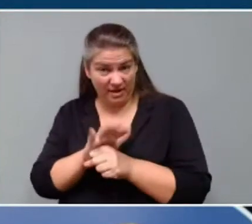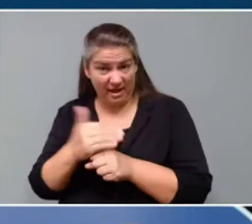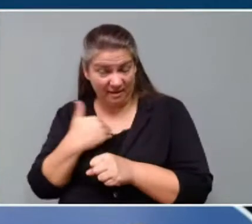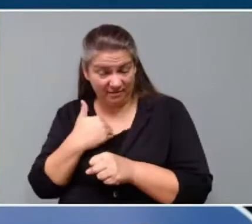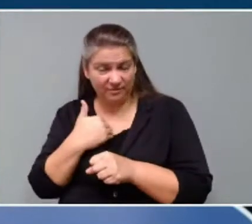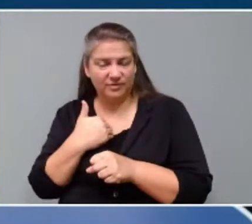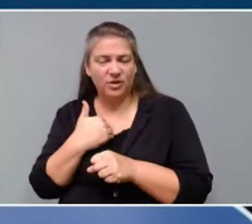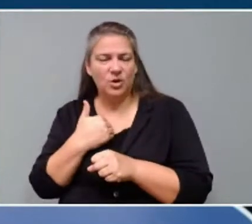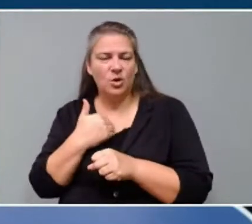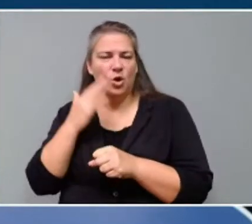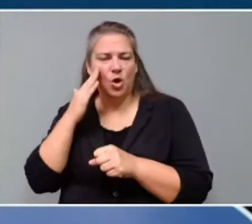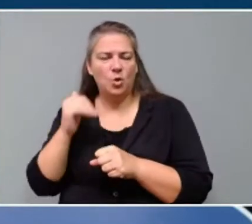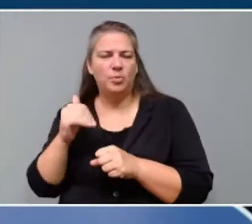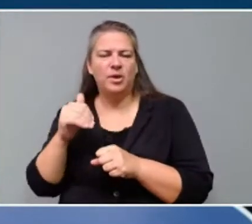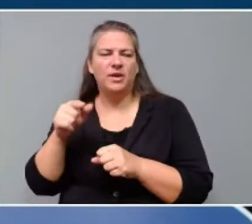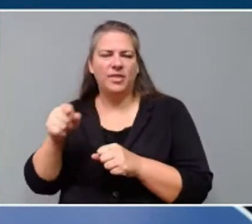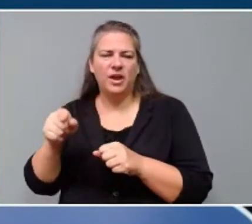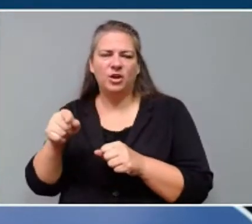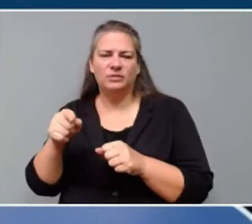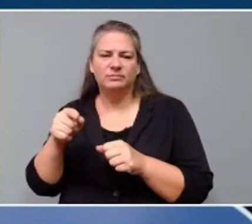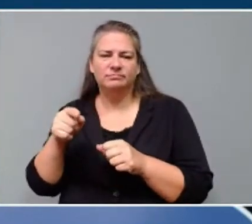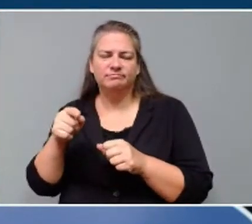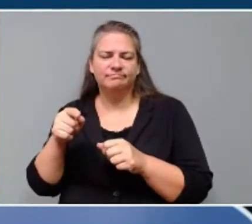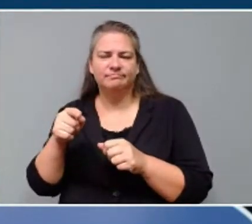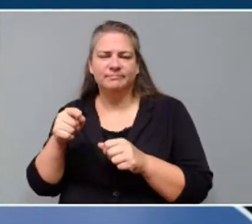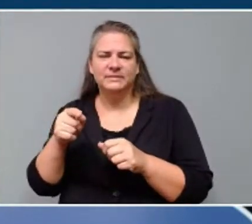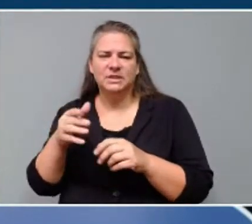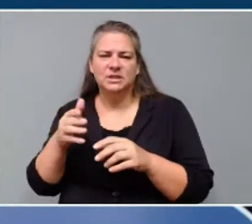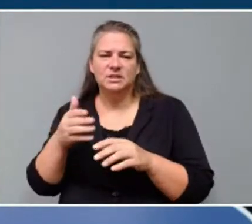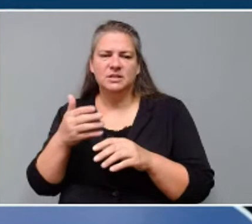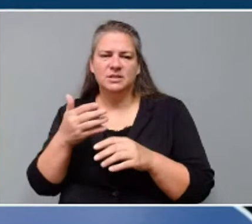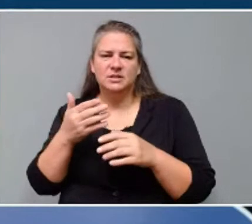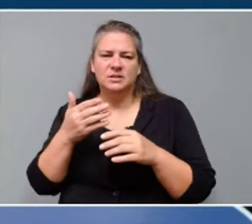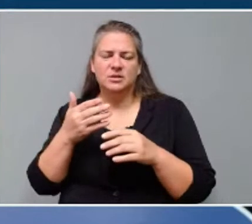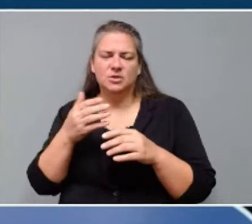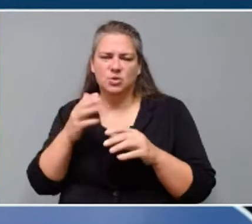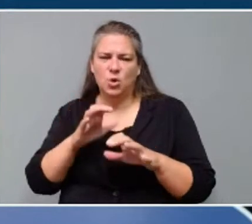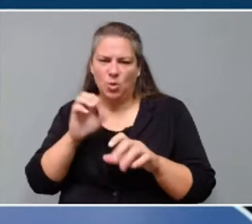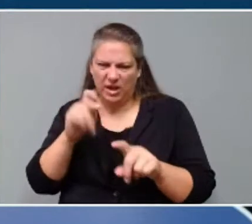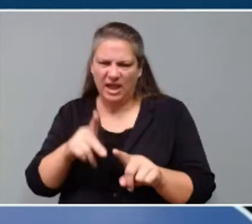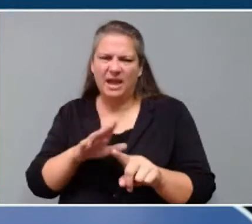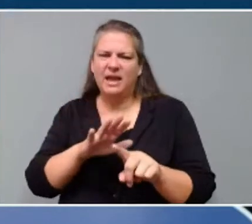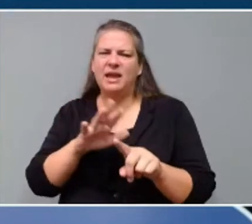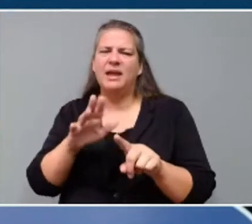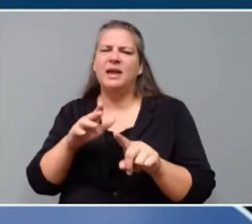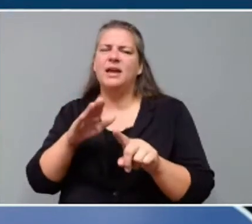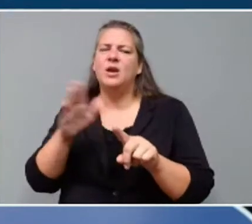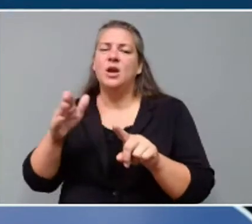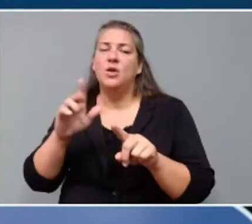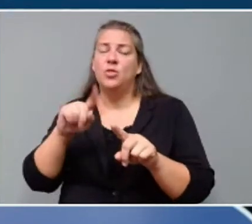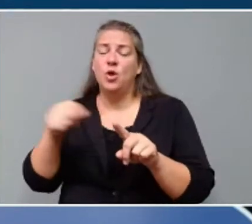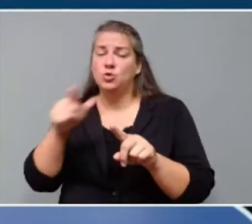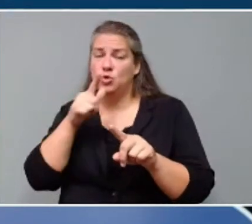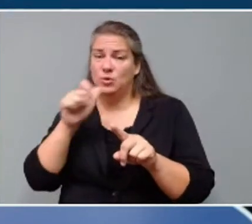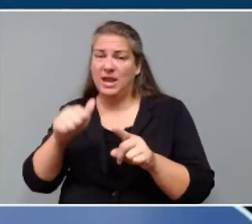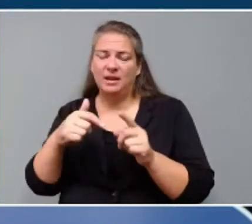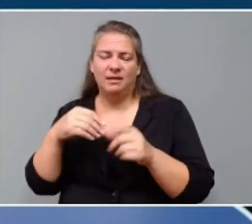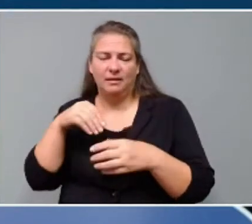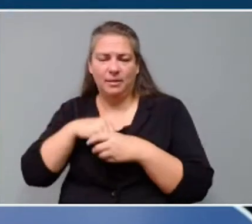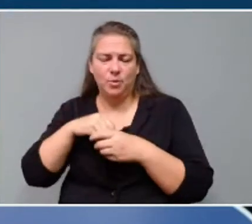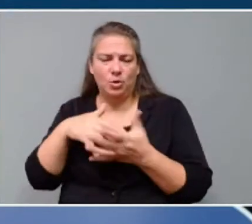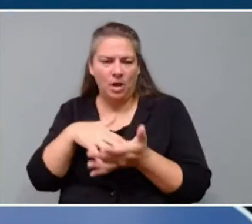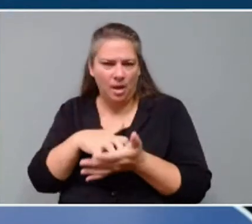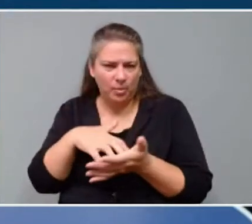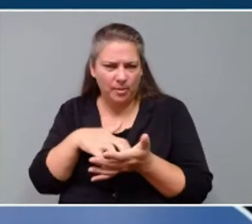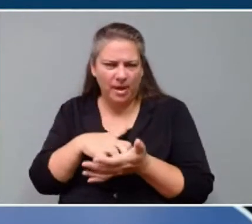in the beginning and ought to be qualified to go ahead and get the booster shot now, immunocompromised and